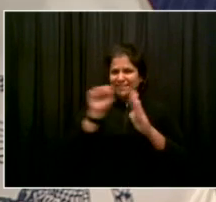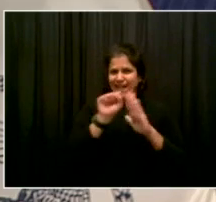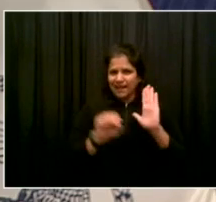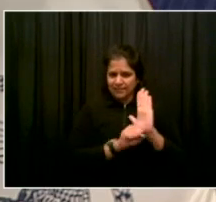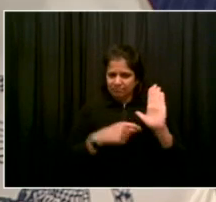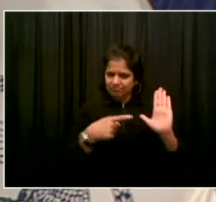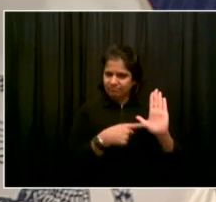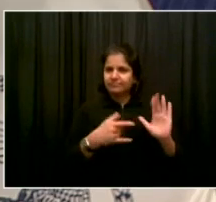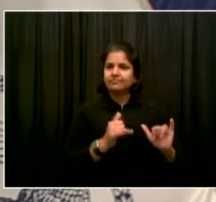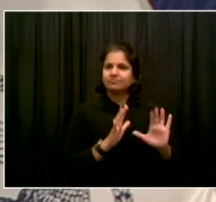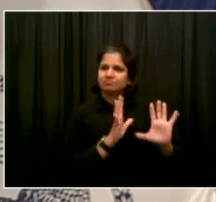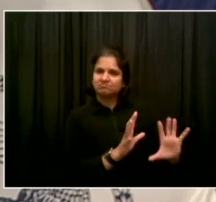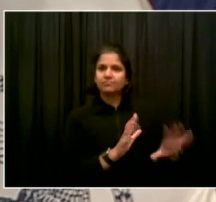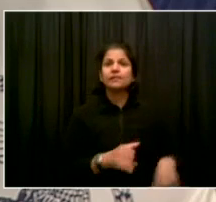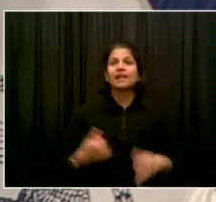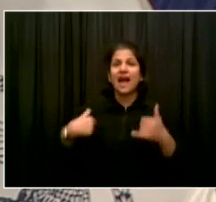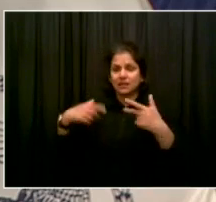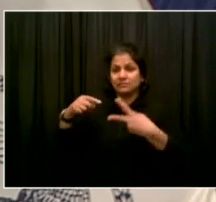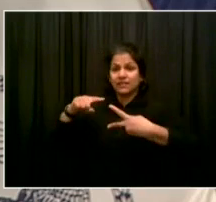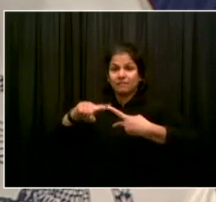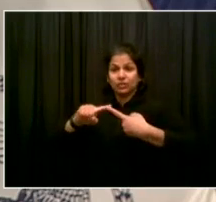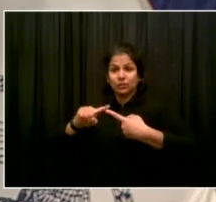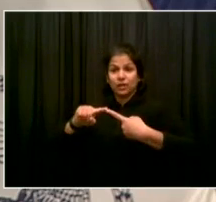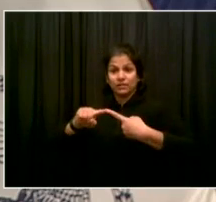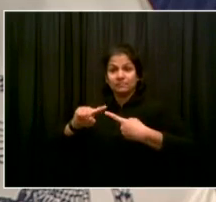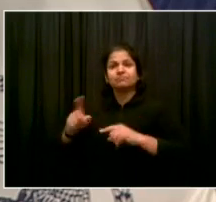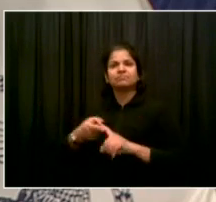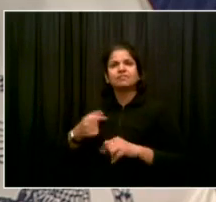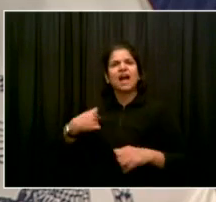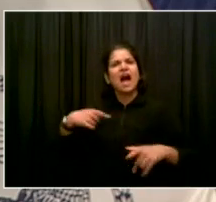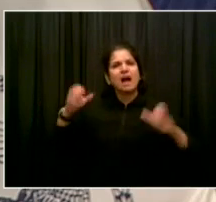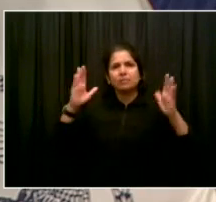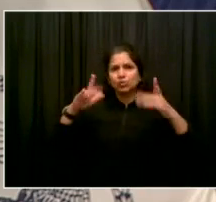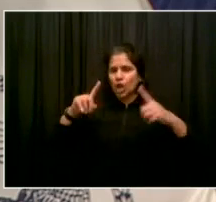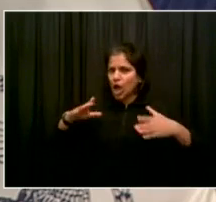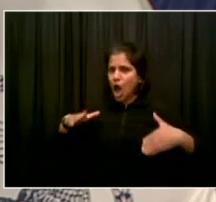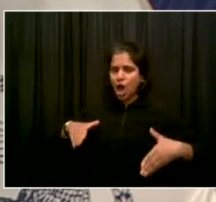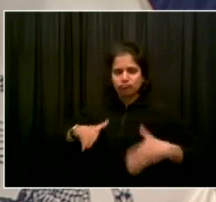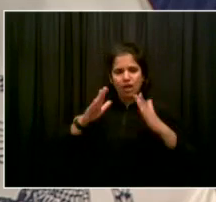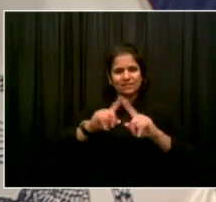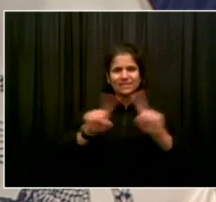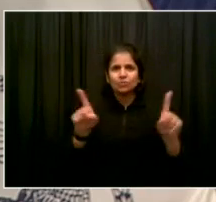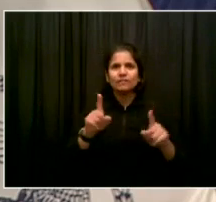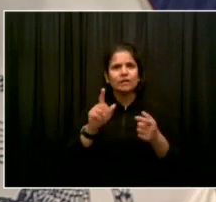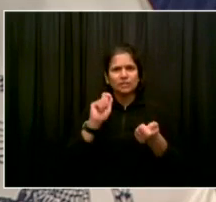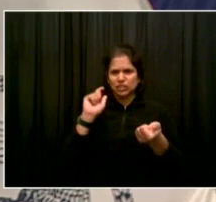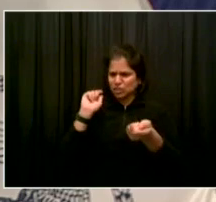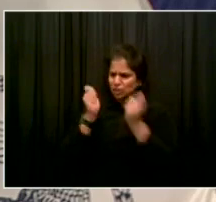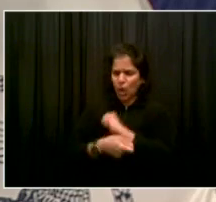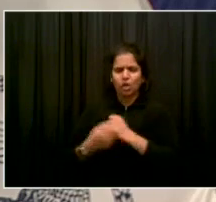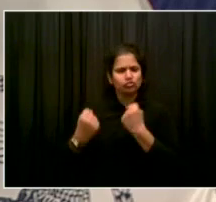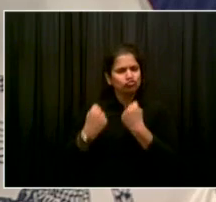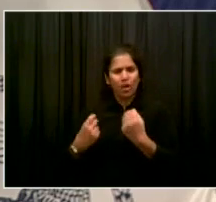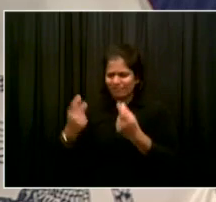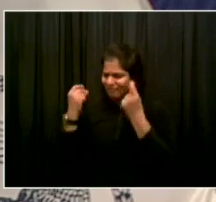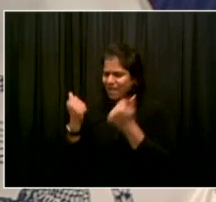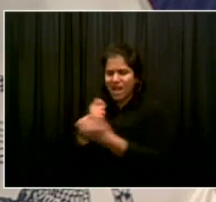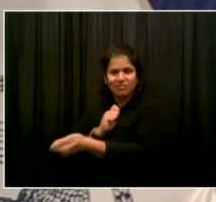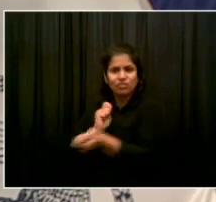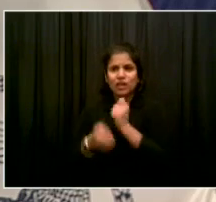to address climate change. What we've seen just these last days in our country is yet another urgent